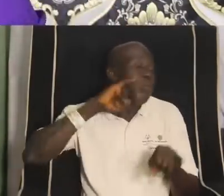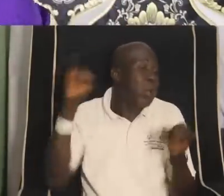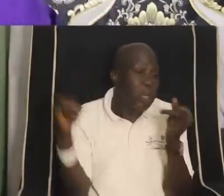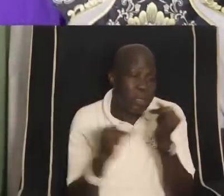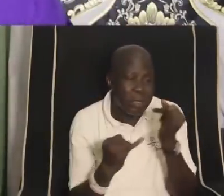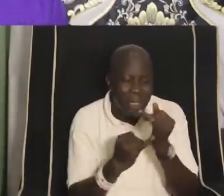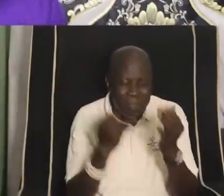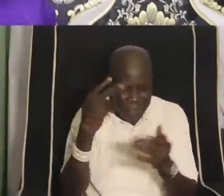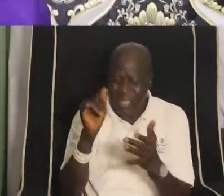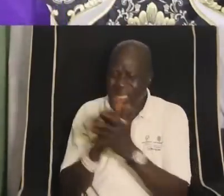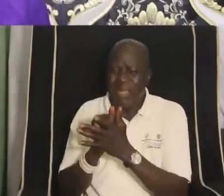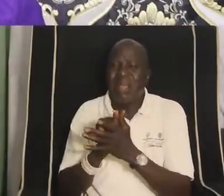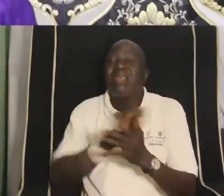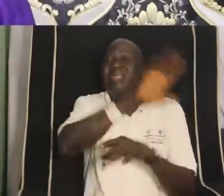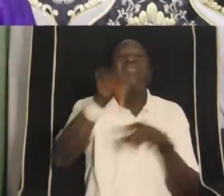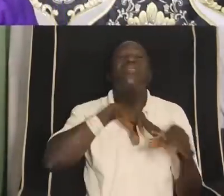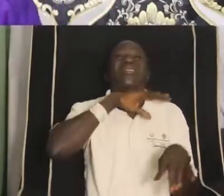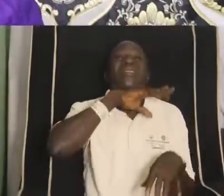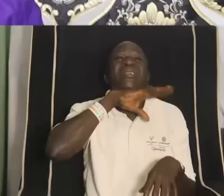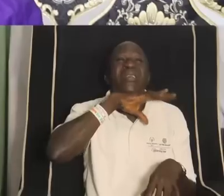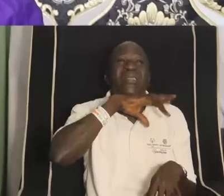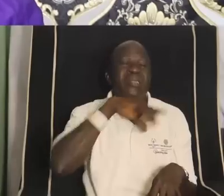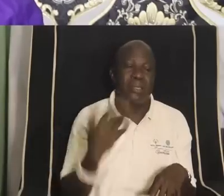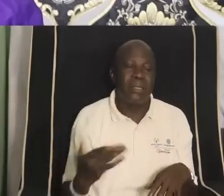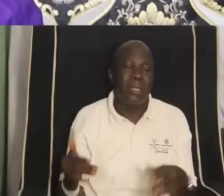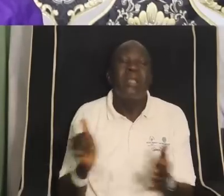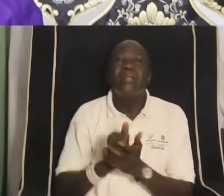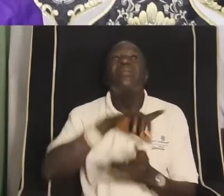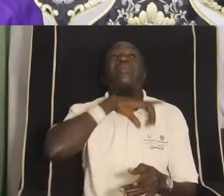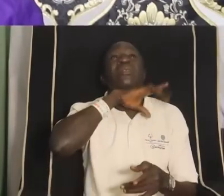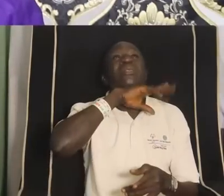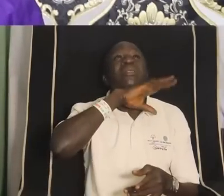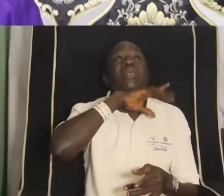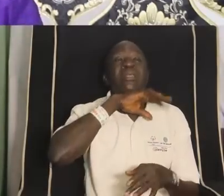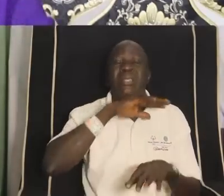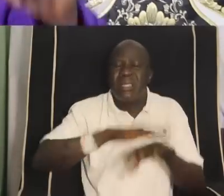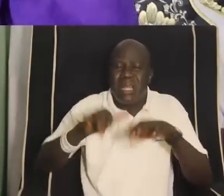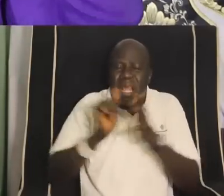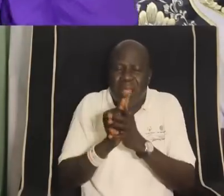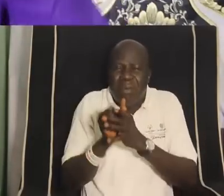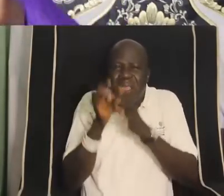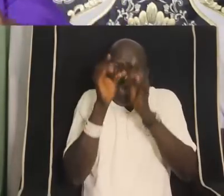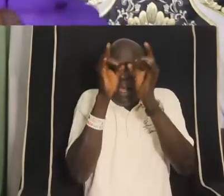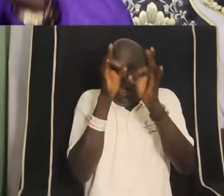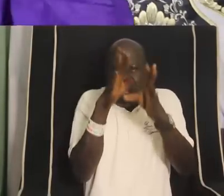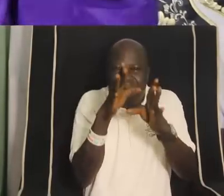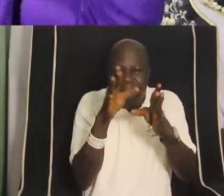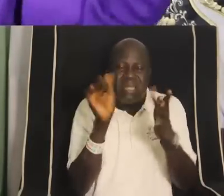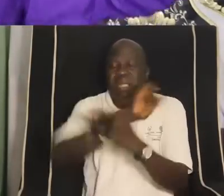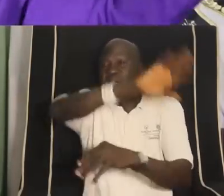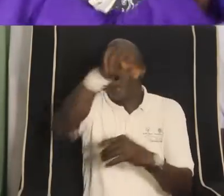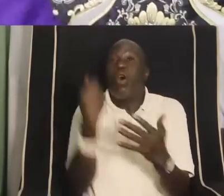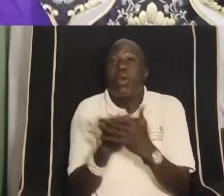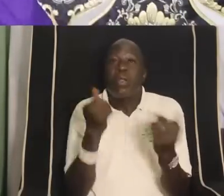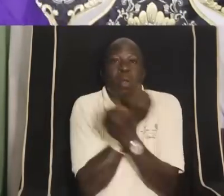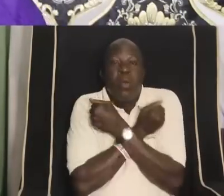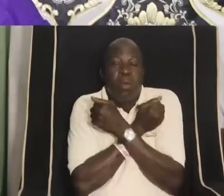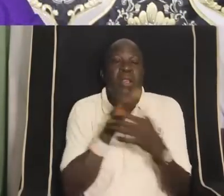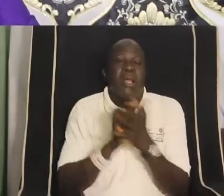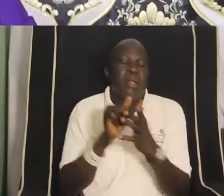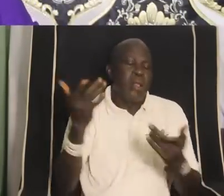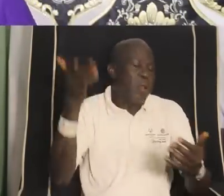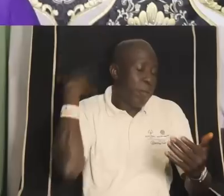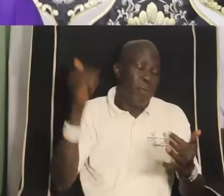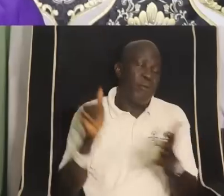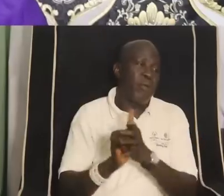awon se. You now see that they've done a great thing. Yes. Irira na si waju ife ti o ntini si ri. Irira yen waju ife to ni si tele.